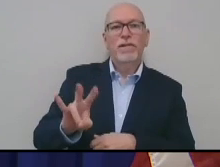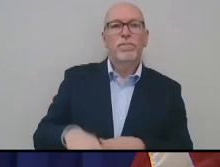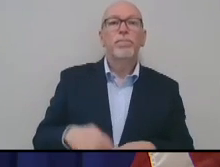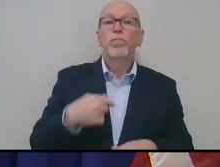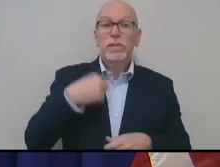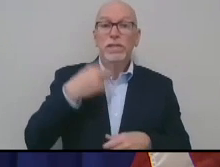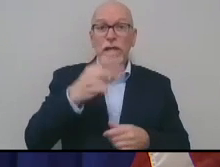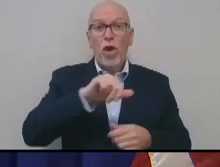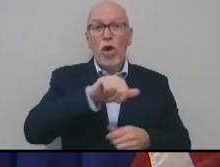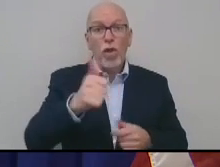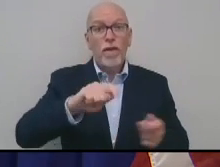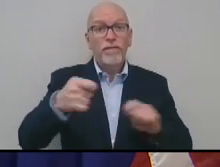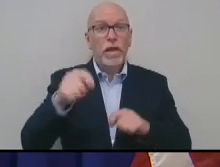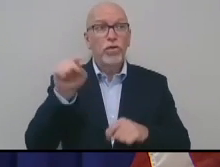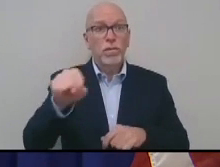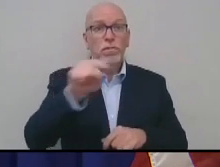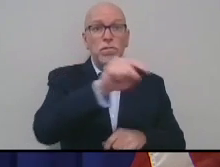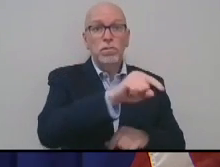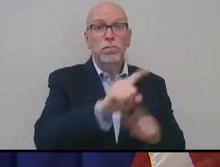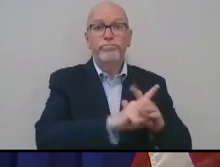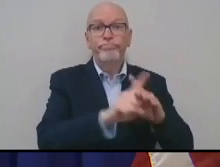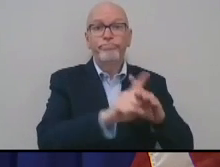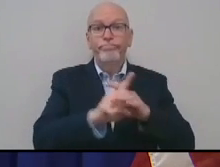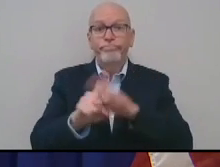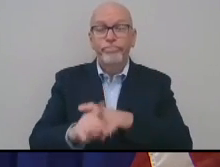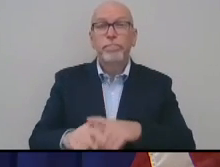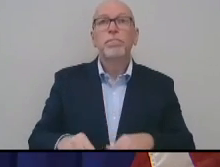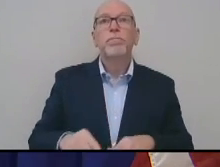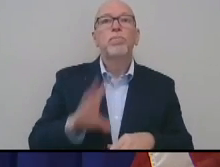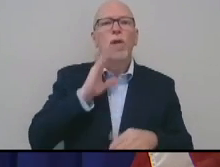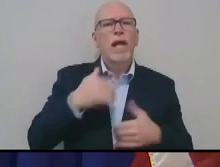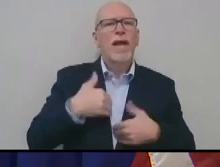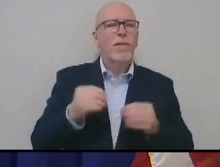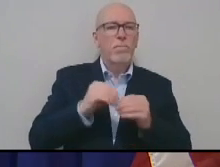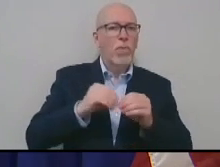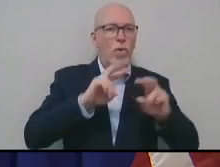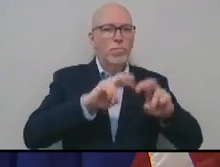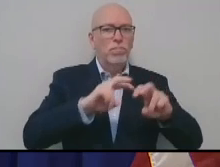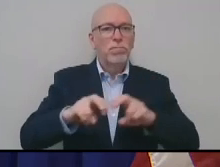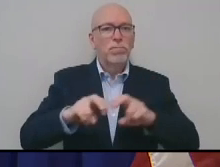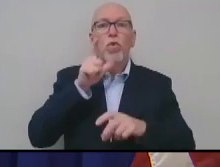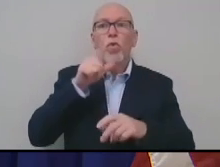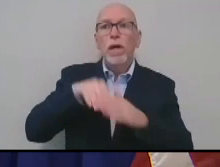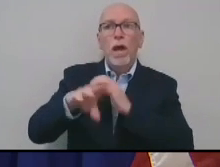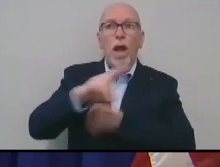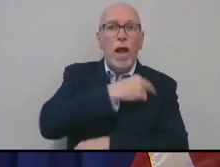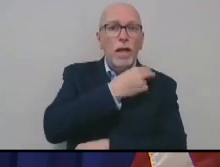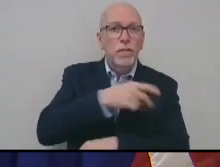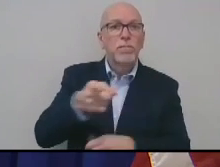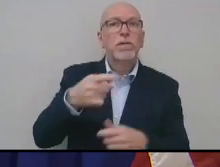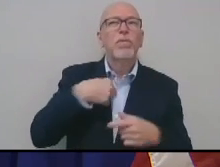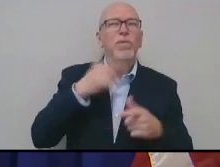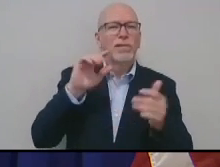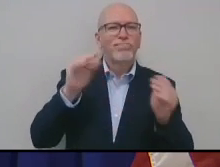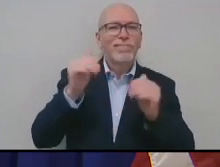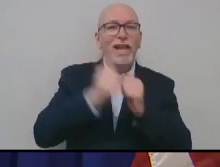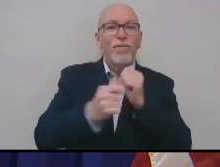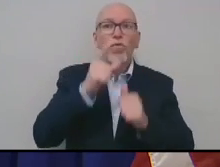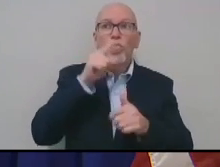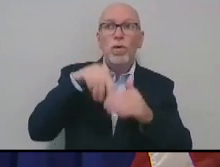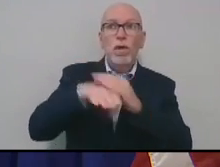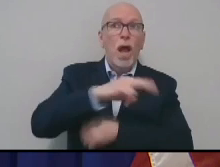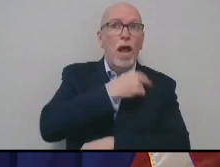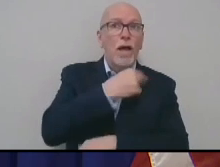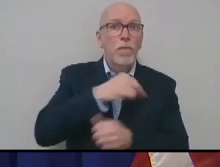variants, there will be more evaluation of individuals that are hospitalized. We're looking at everybody that gets hospitalized with COVID and